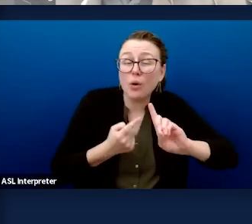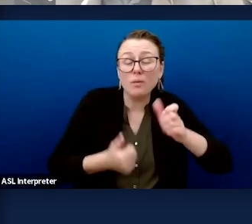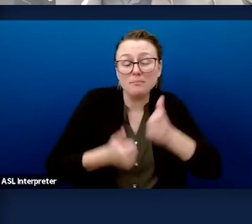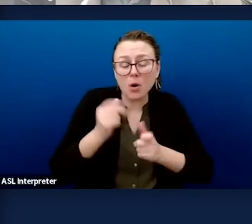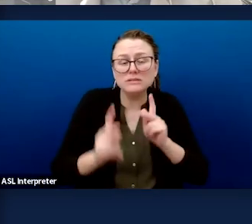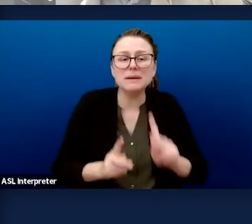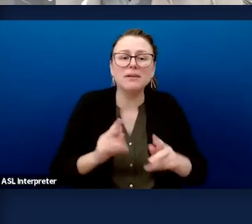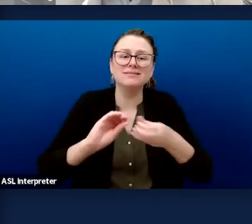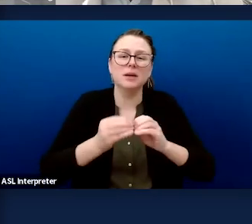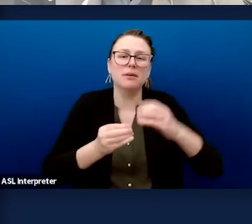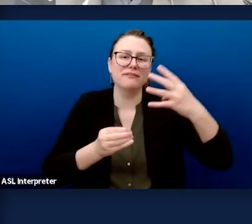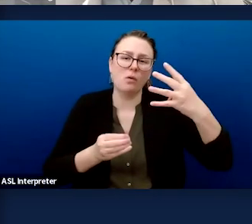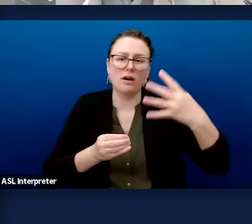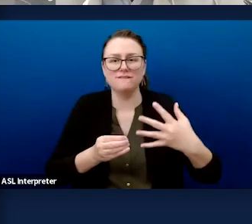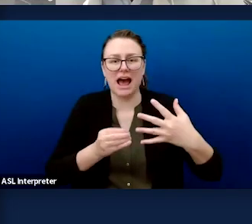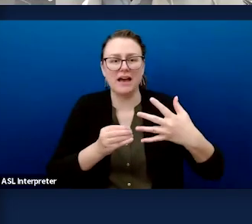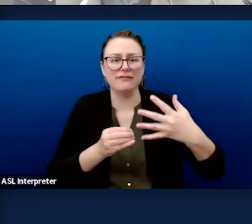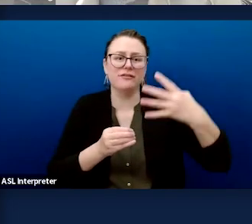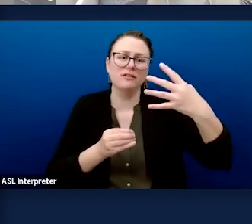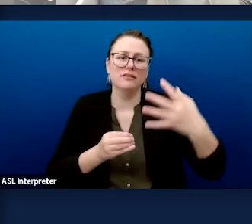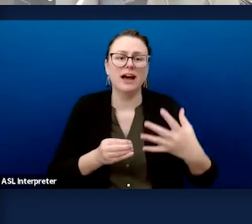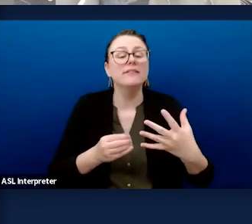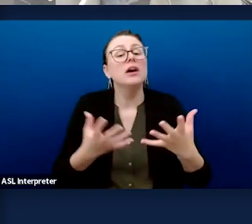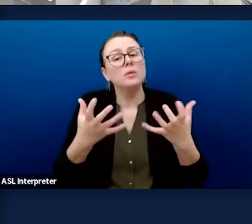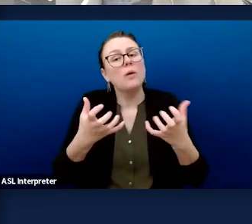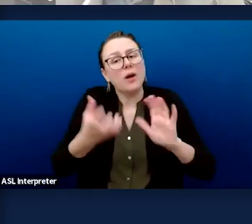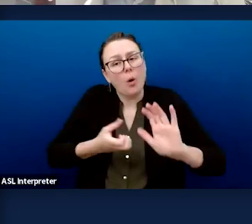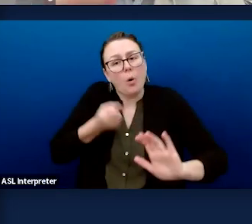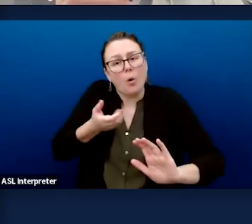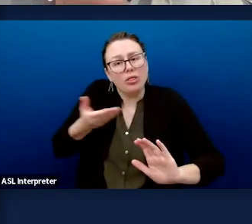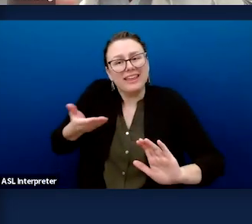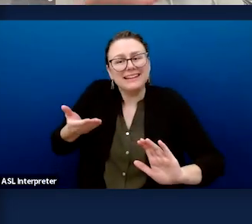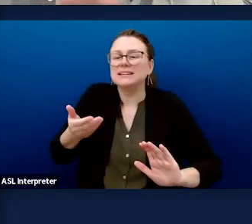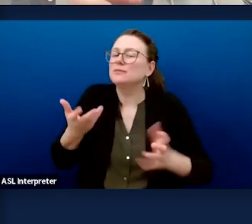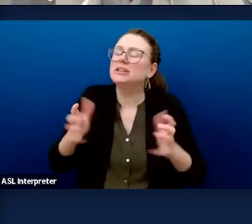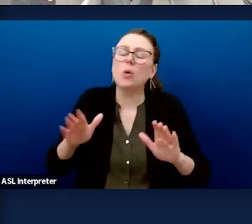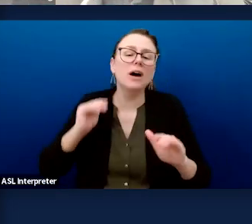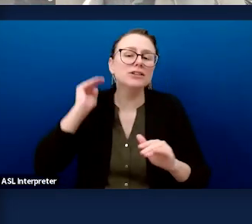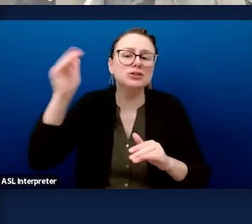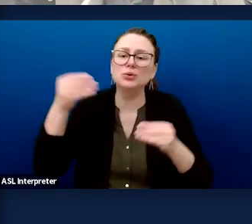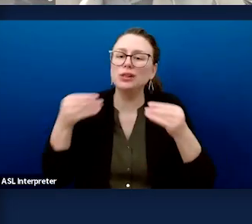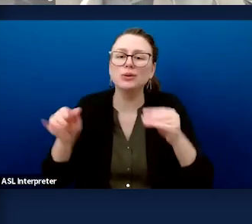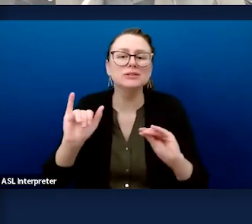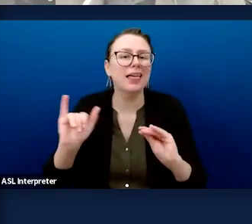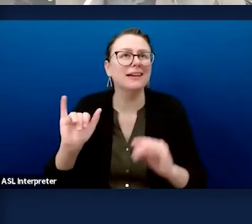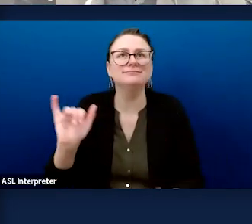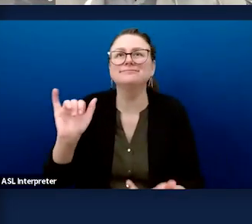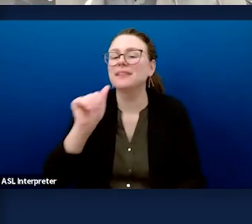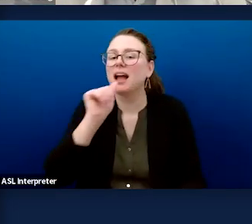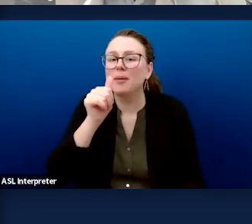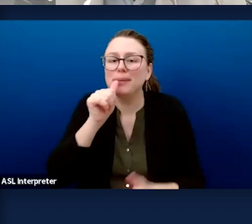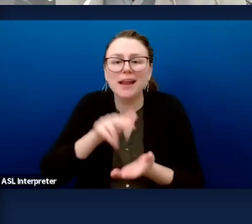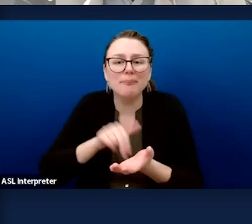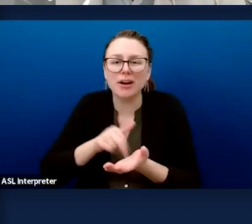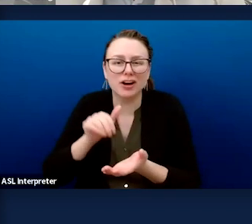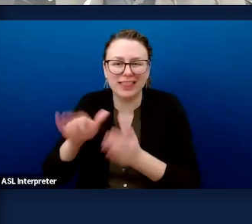keep things in without getting things too loose like peanut butter, where the colon can't push things through, or too